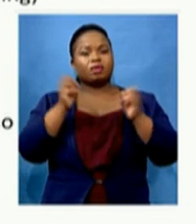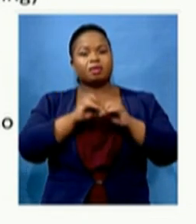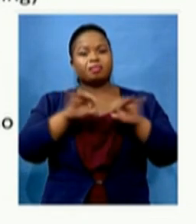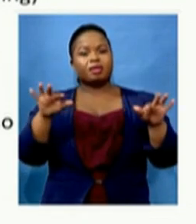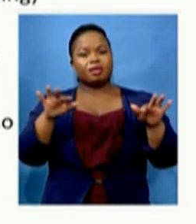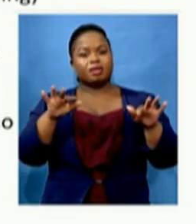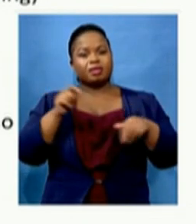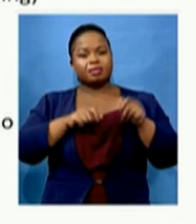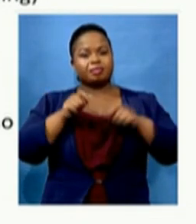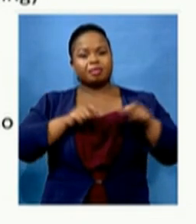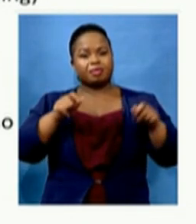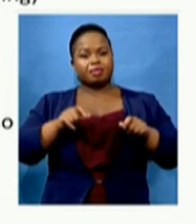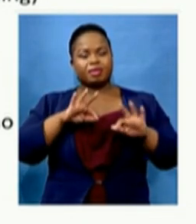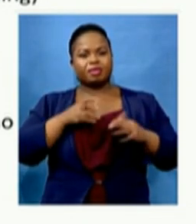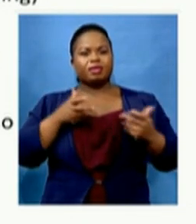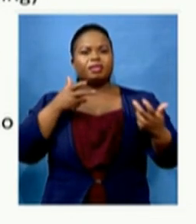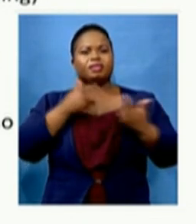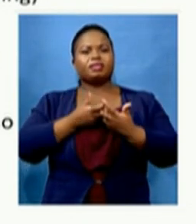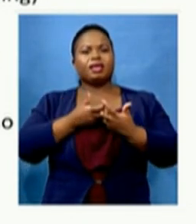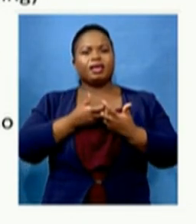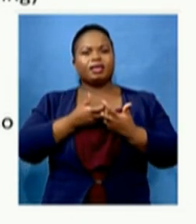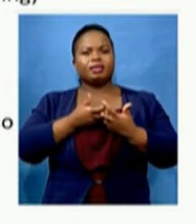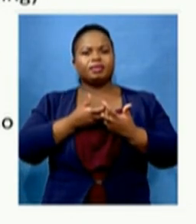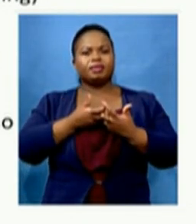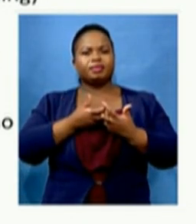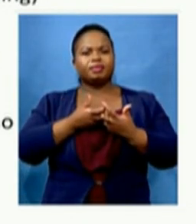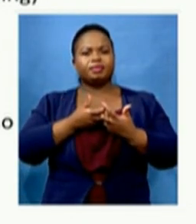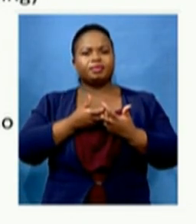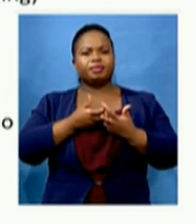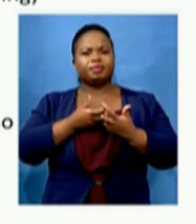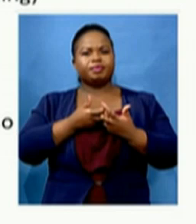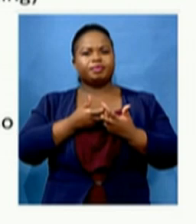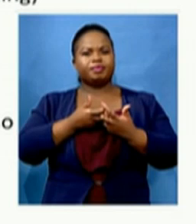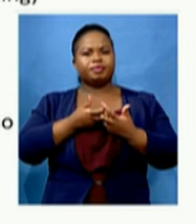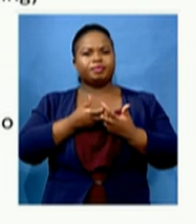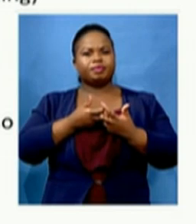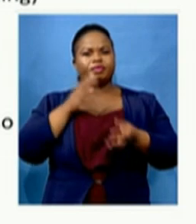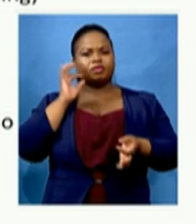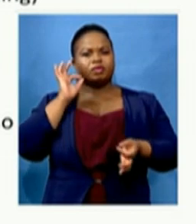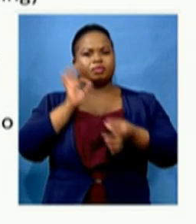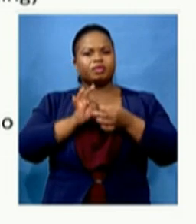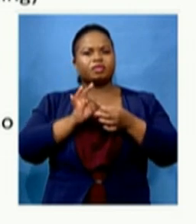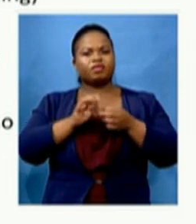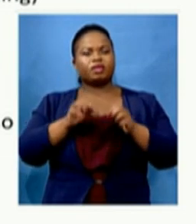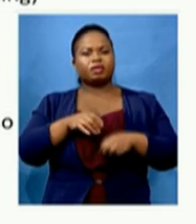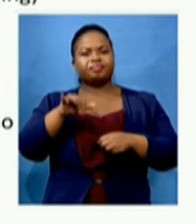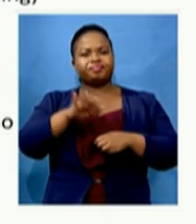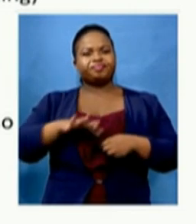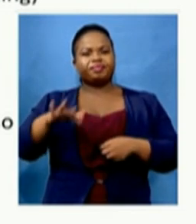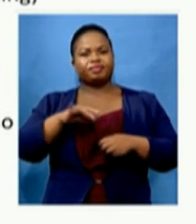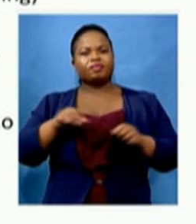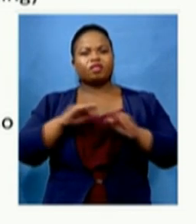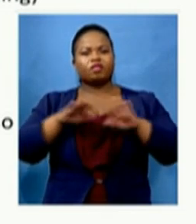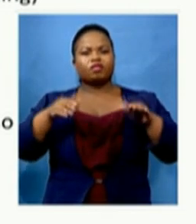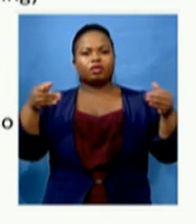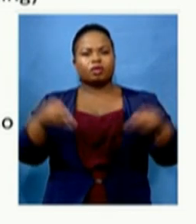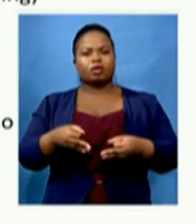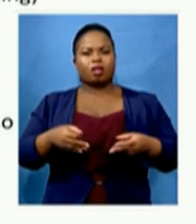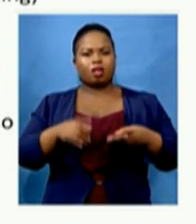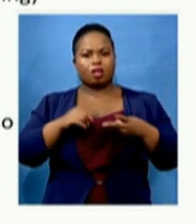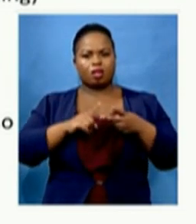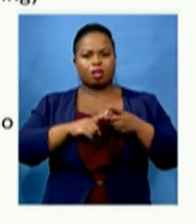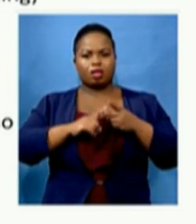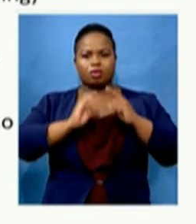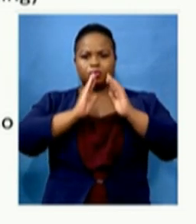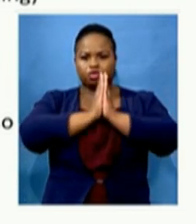been specific events such as funerals and church gatherings that have occurred where there have been a number